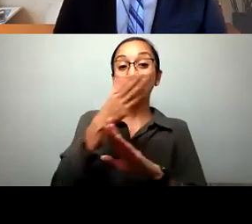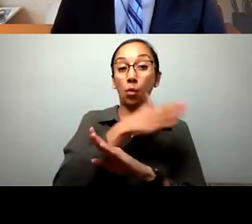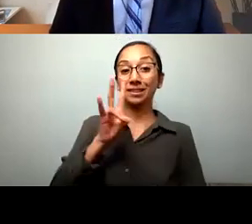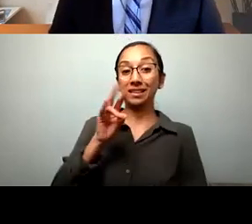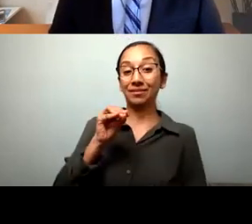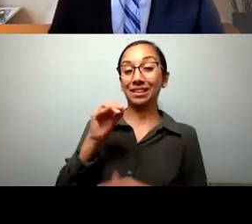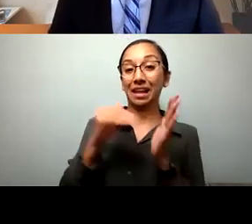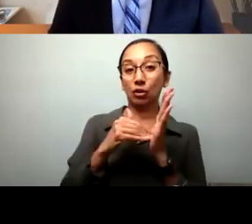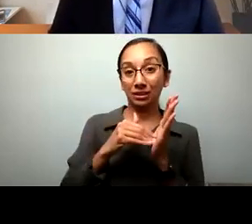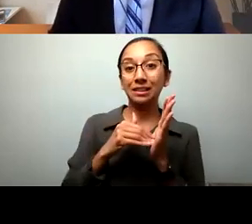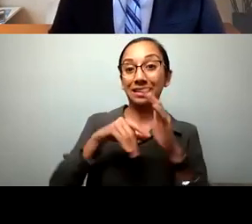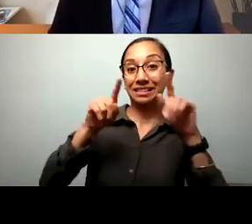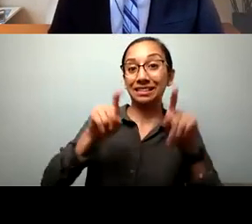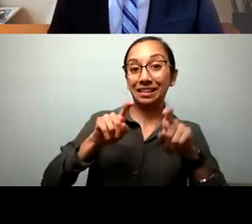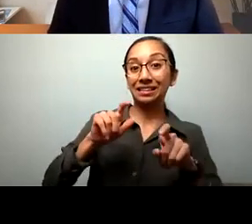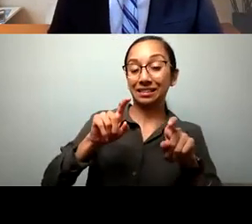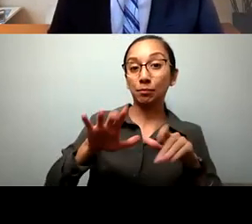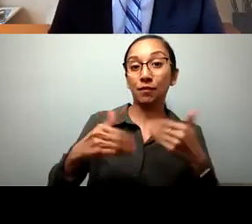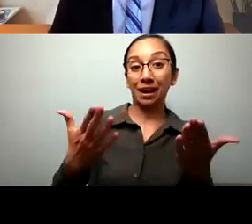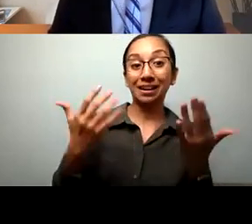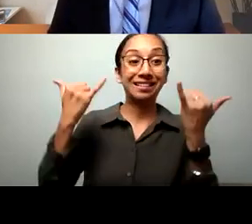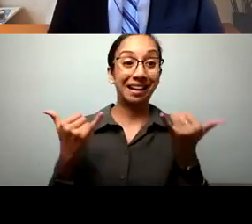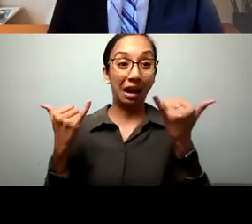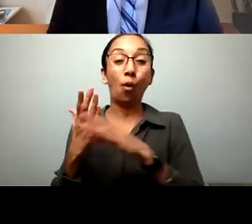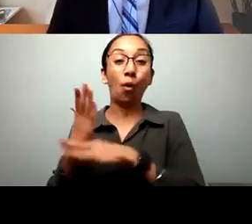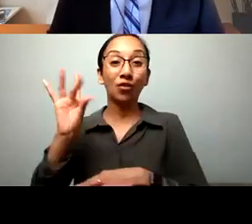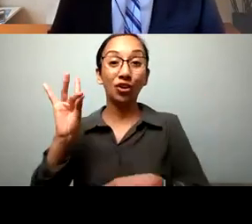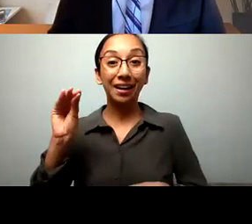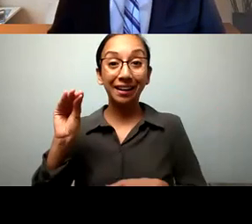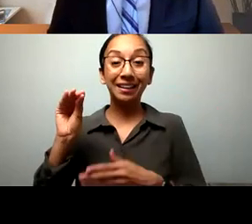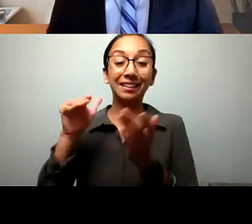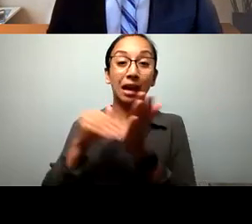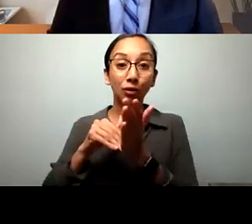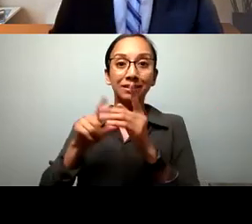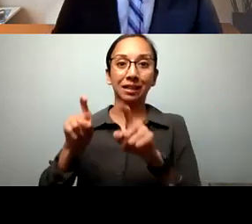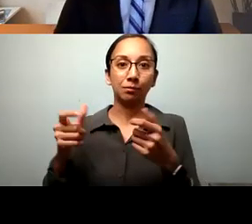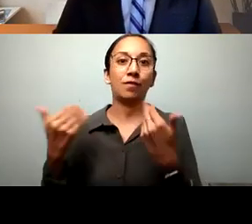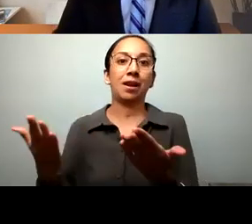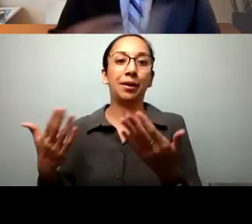70,000 tests administered. As of today, we're at over 80,000 tests administered.